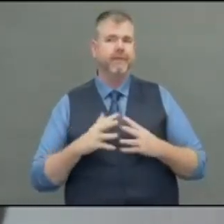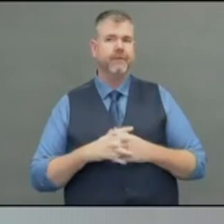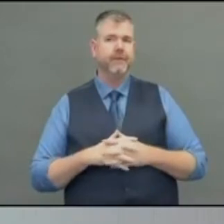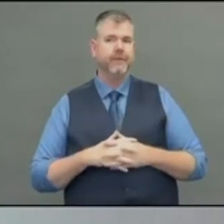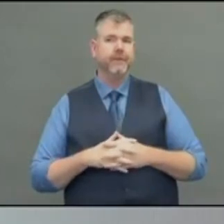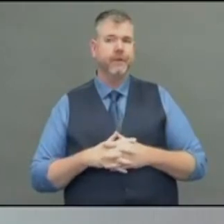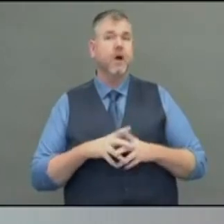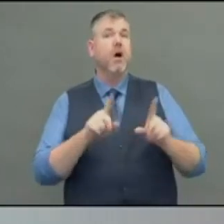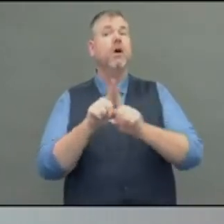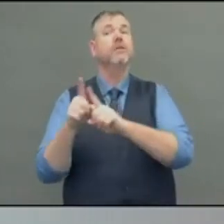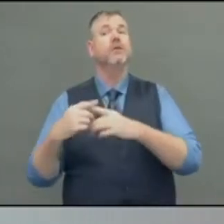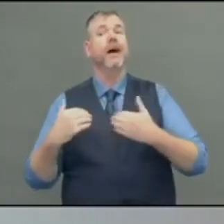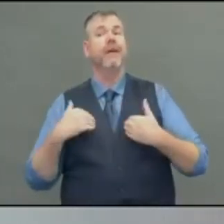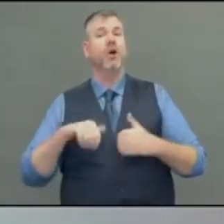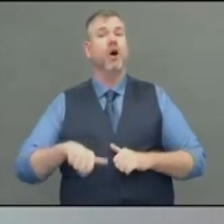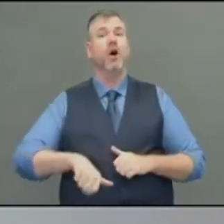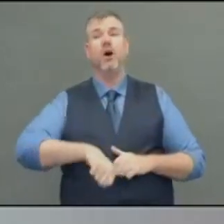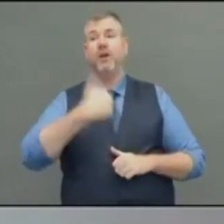one.